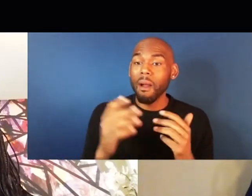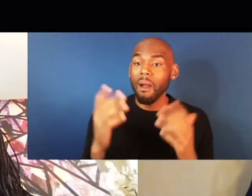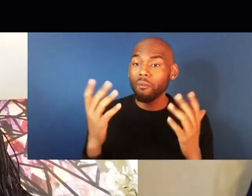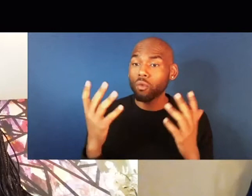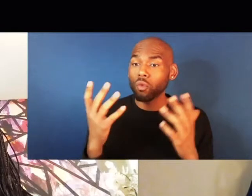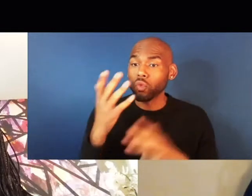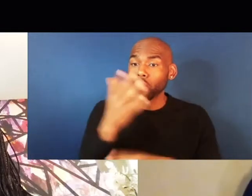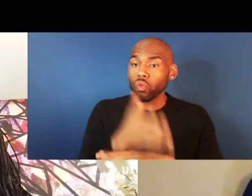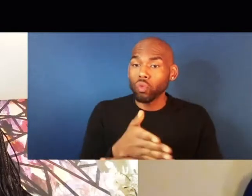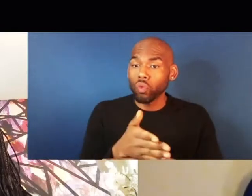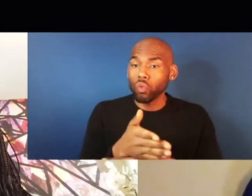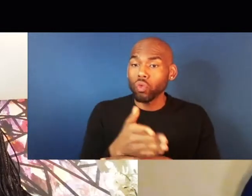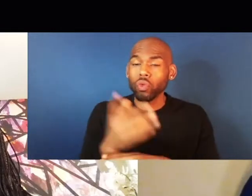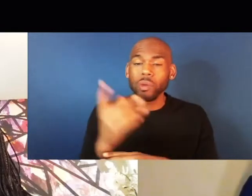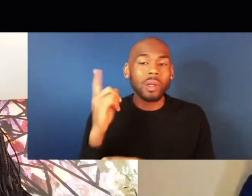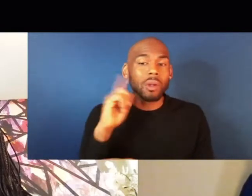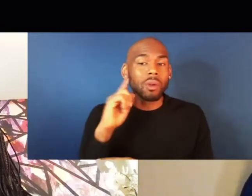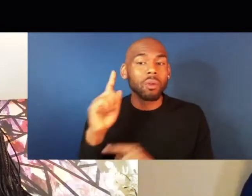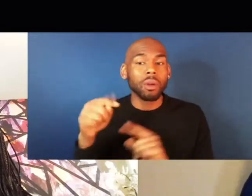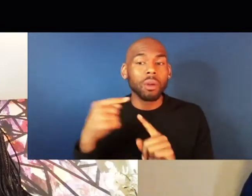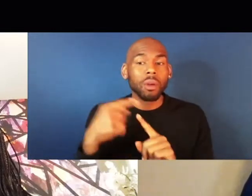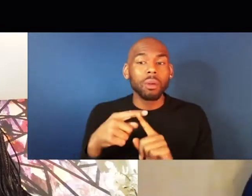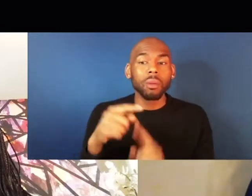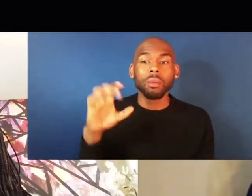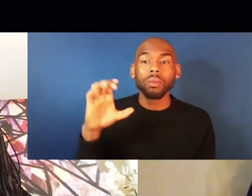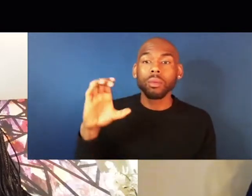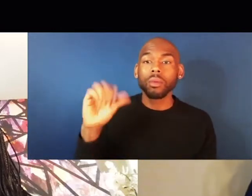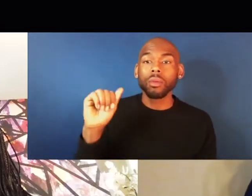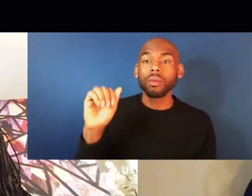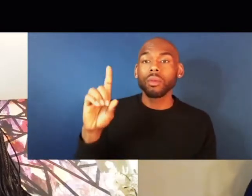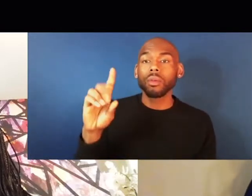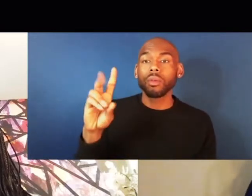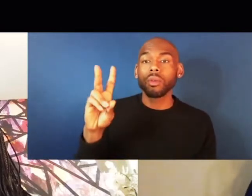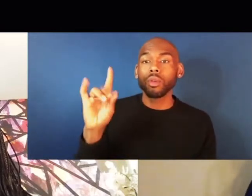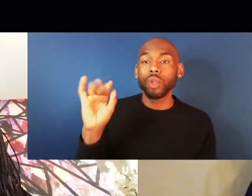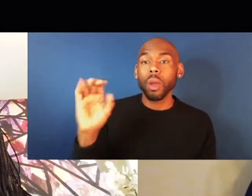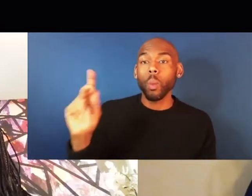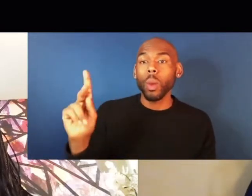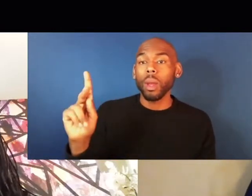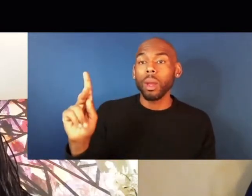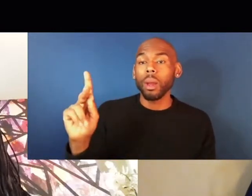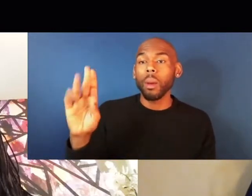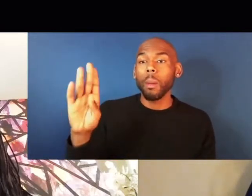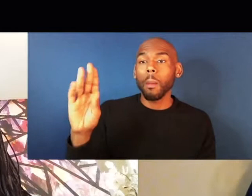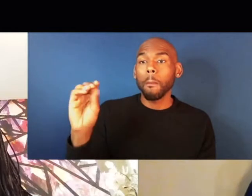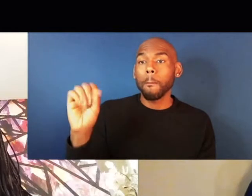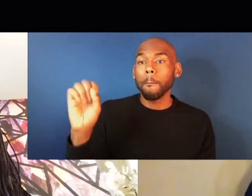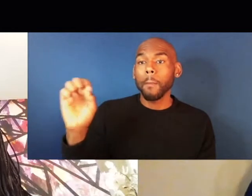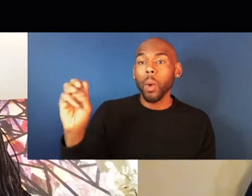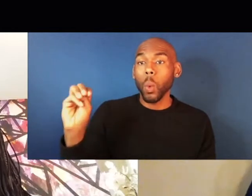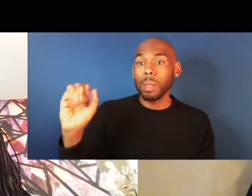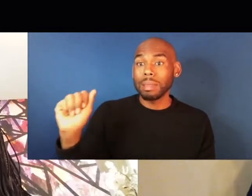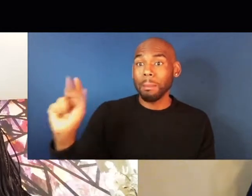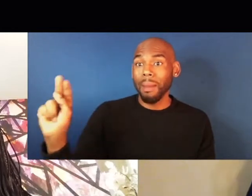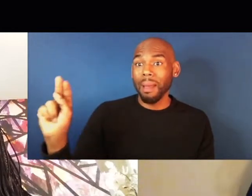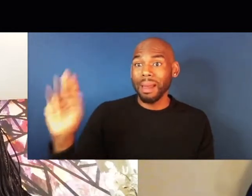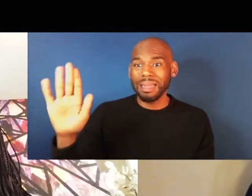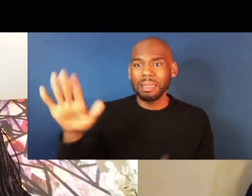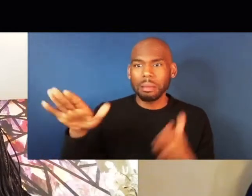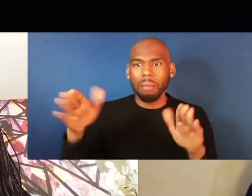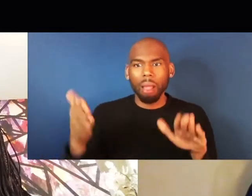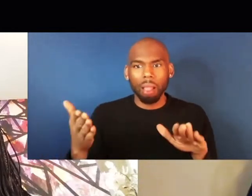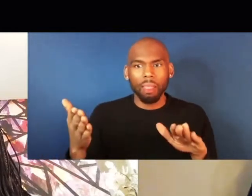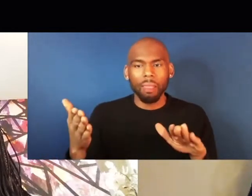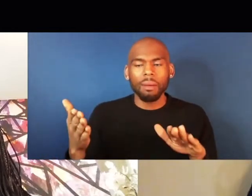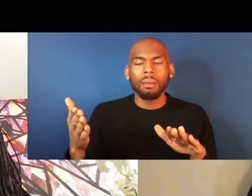after hearing about Chadwick Boseman's death and learning that he was